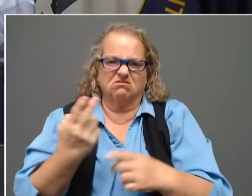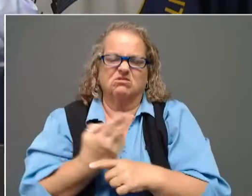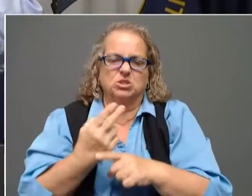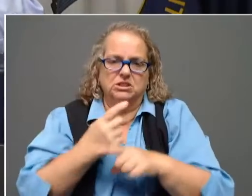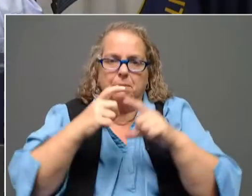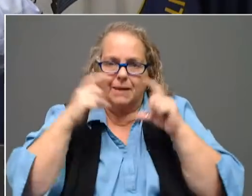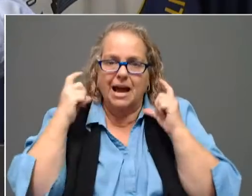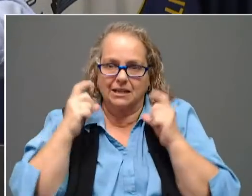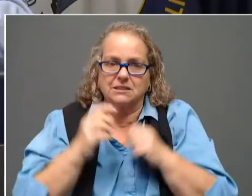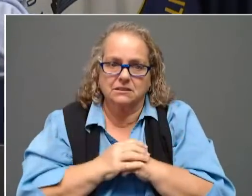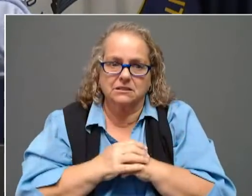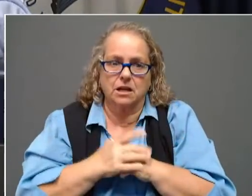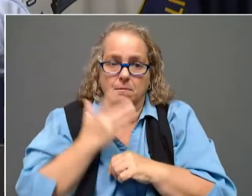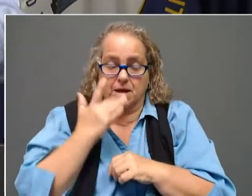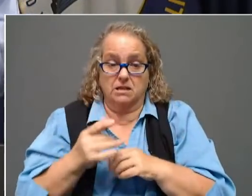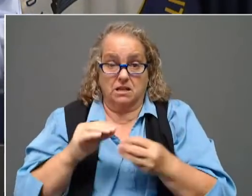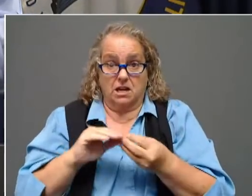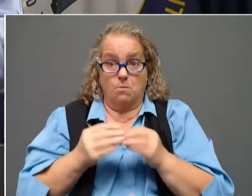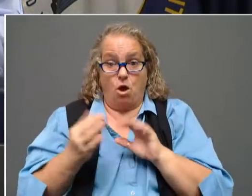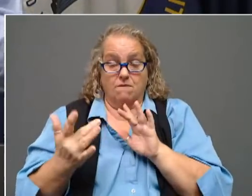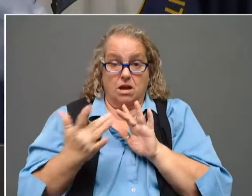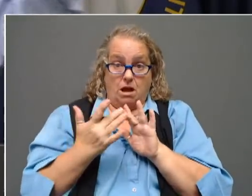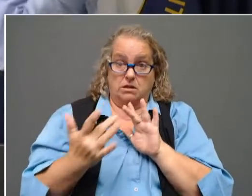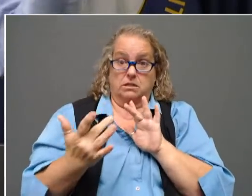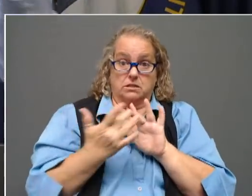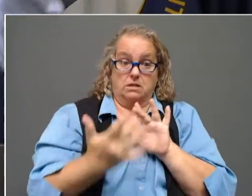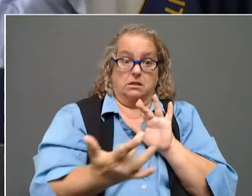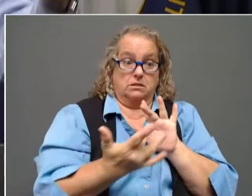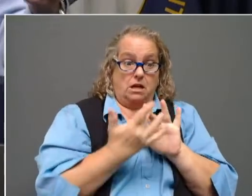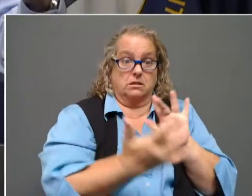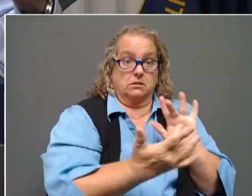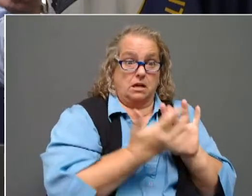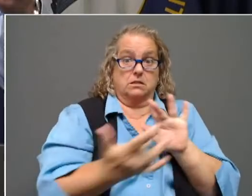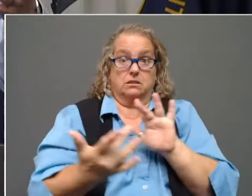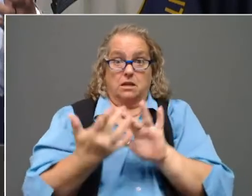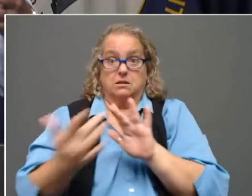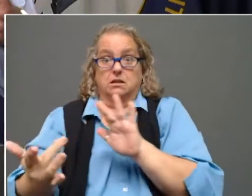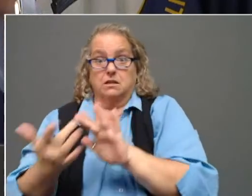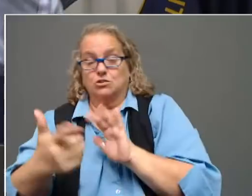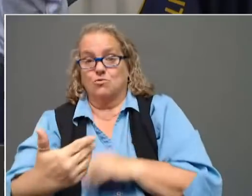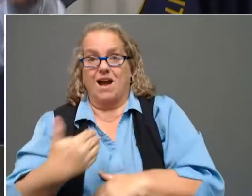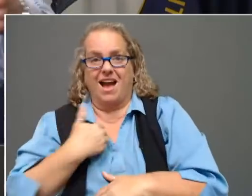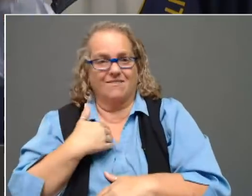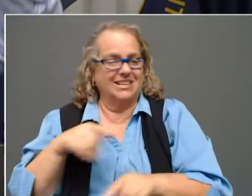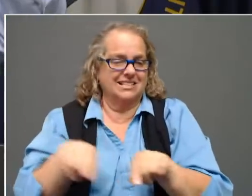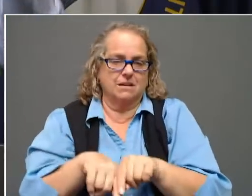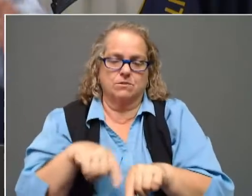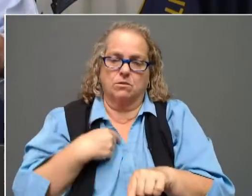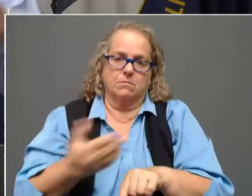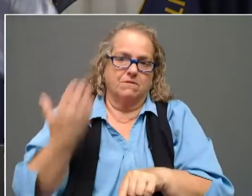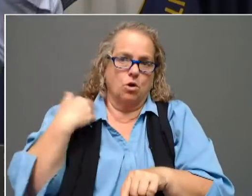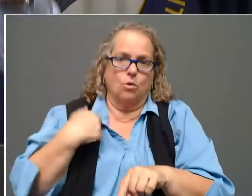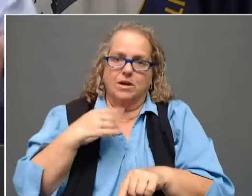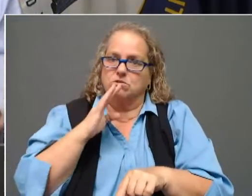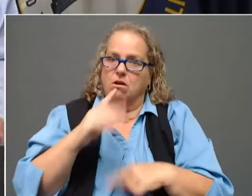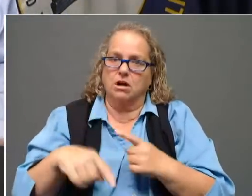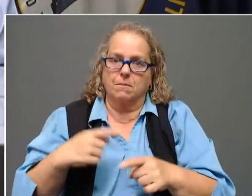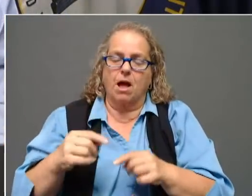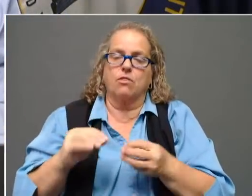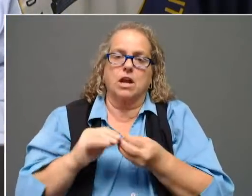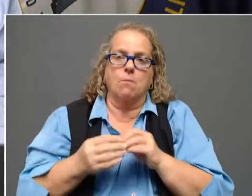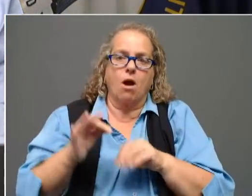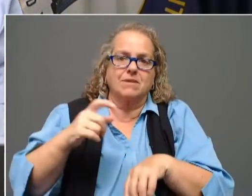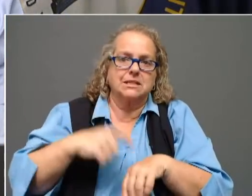the number of contacts that you have is just like back in the beginning we were talking about it, is the number of times you roll the